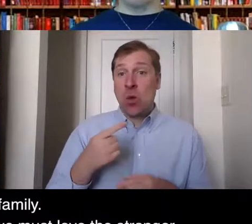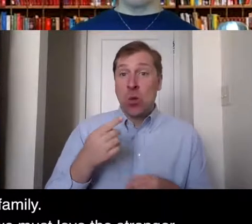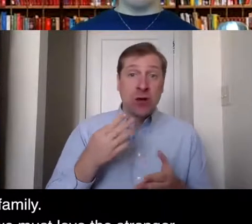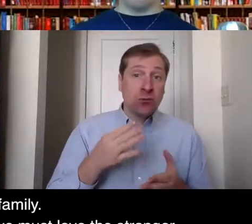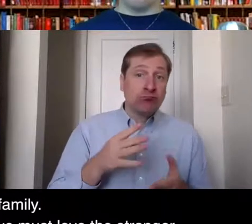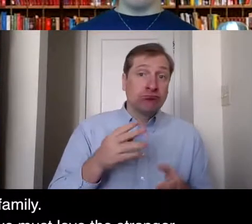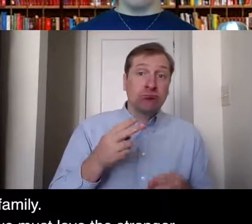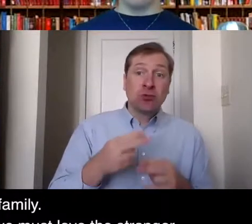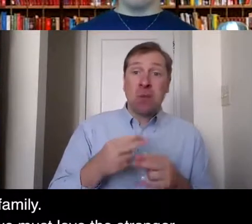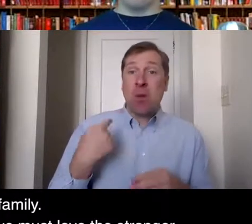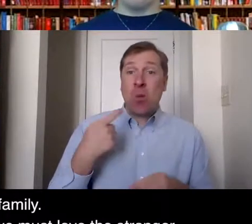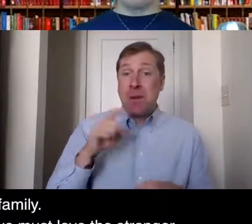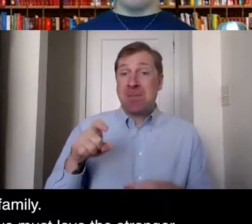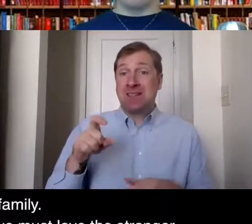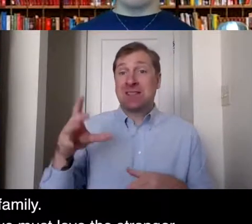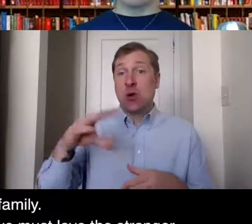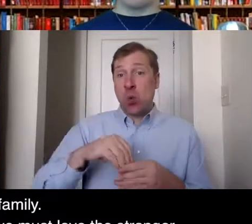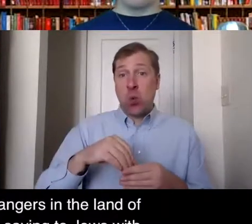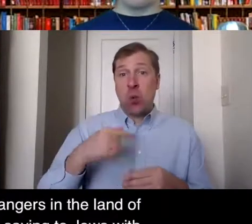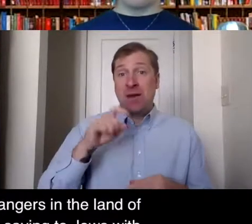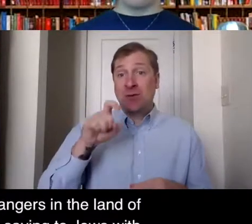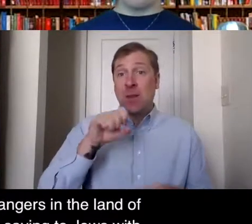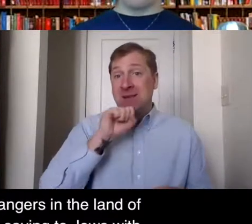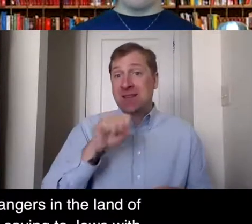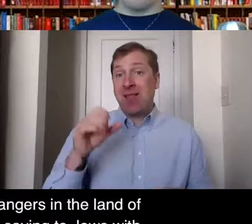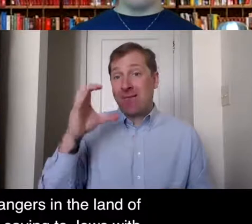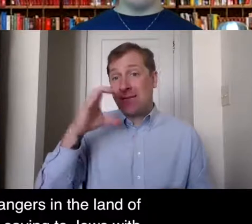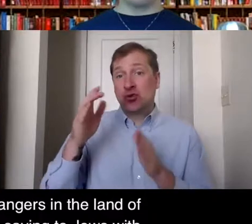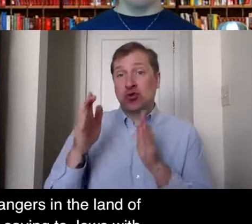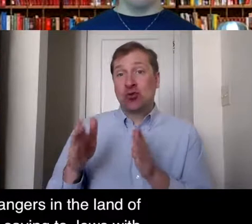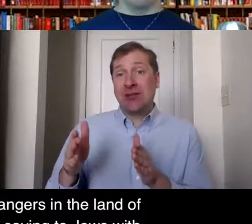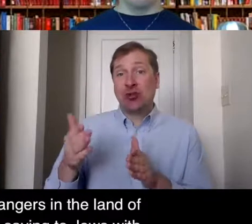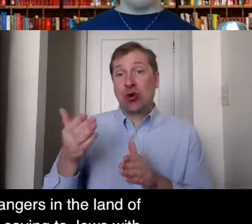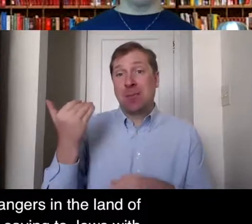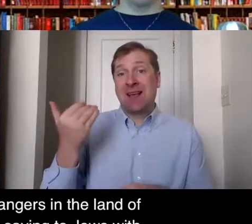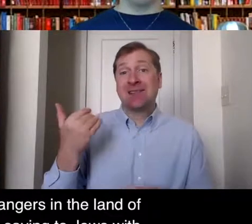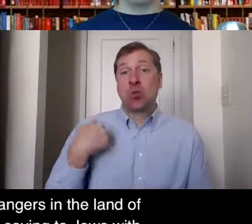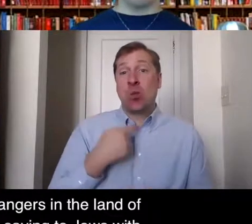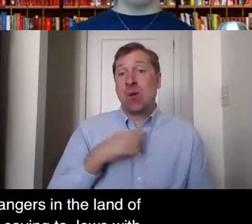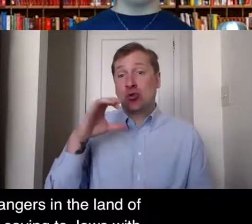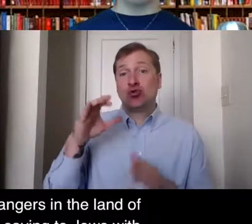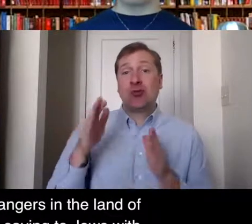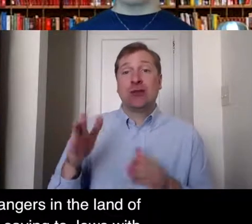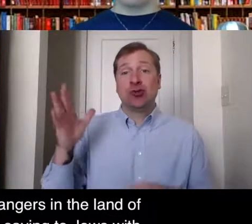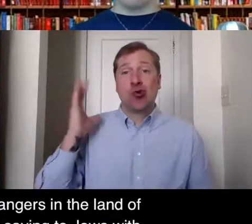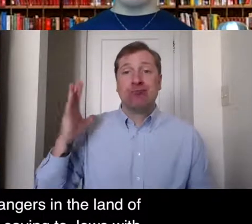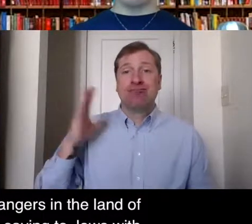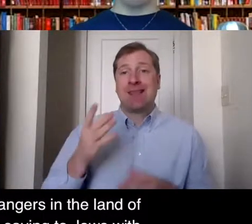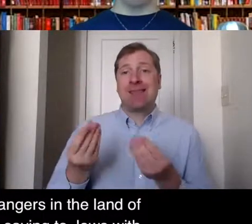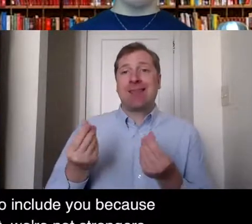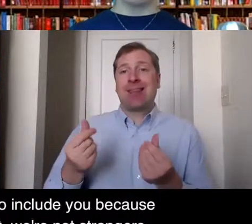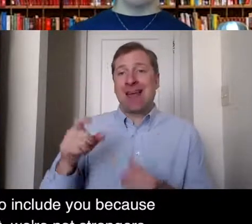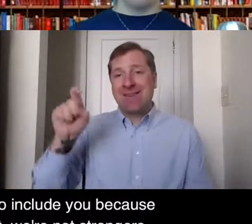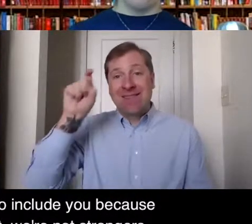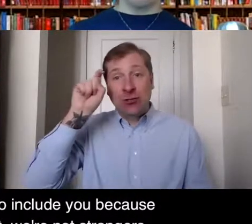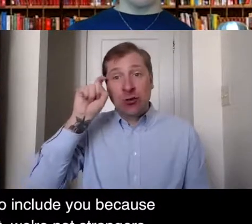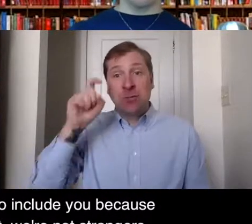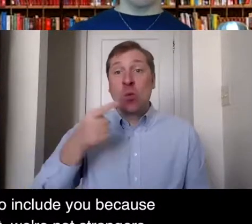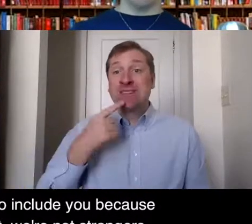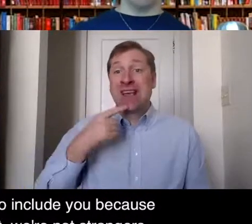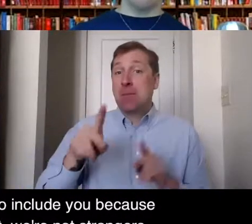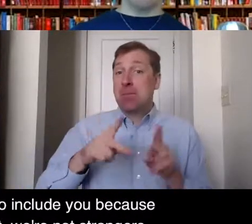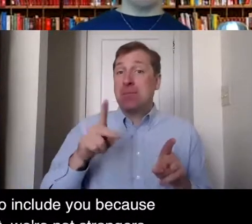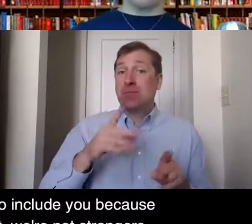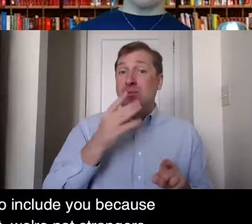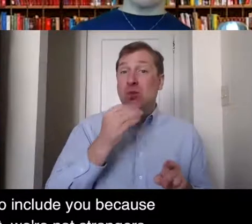include because we must love the stranger, for we were once strangers in the land of Egypt, we're actually saying to Jews with disabilities, we're going